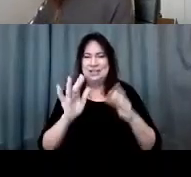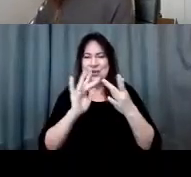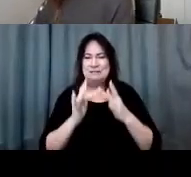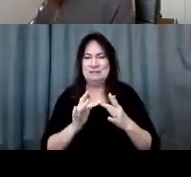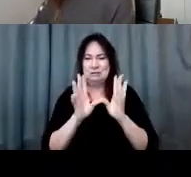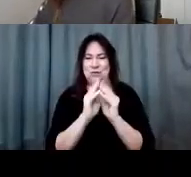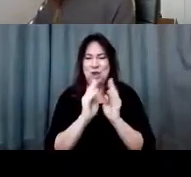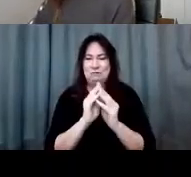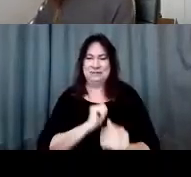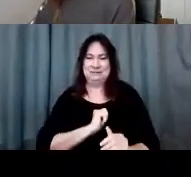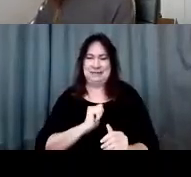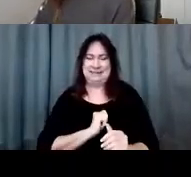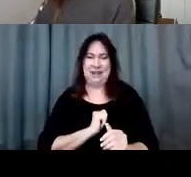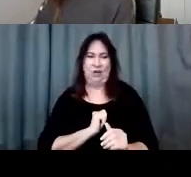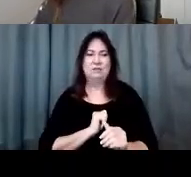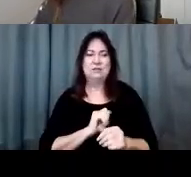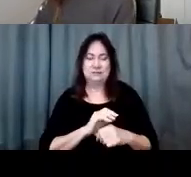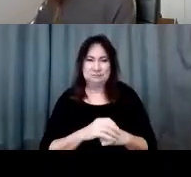center.